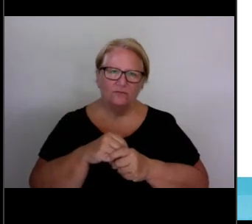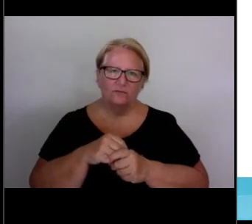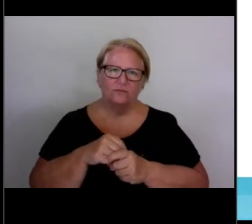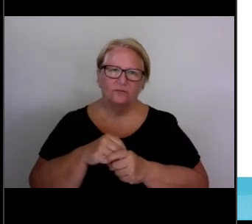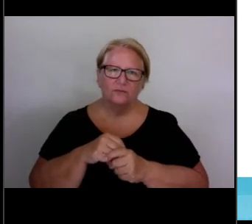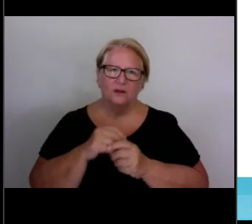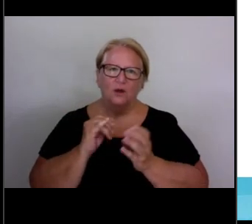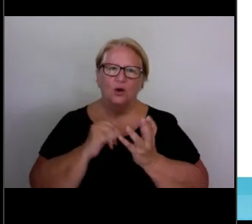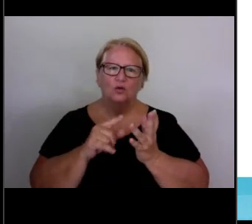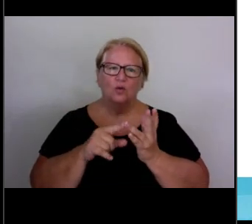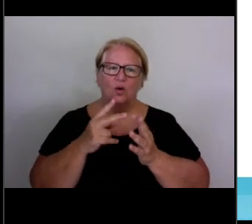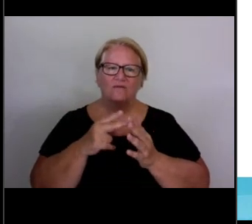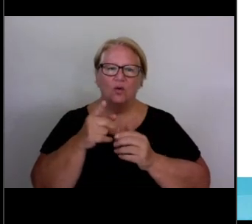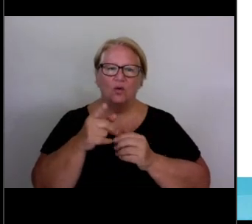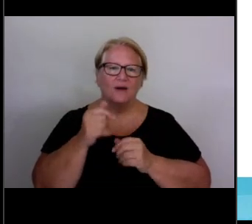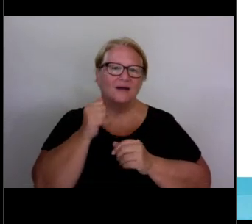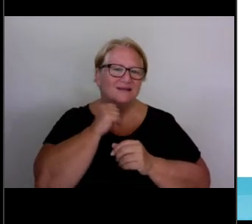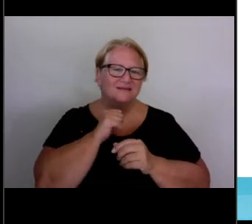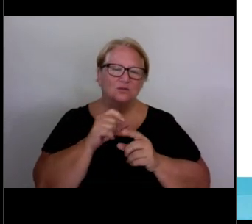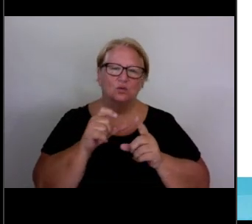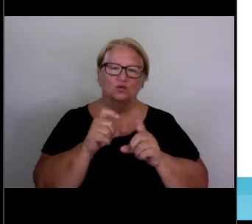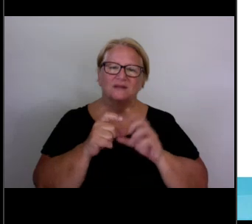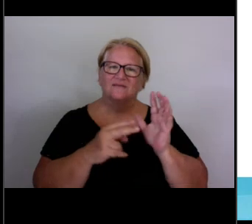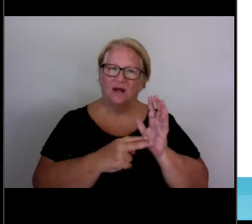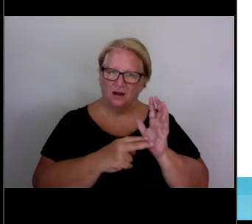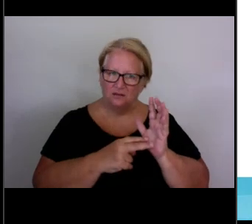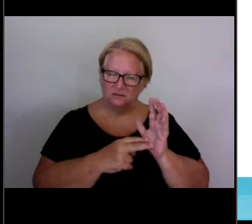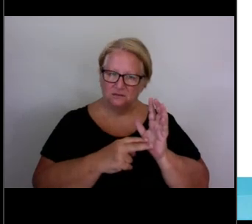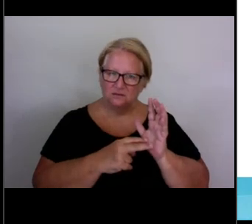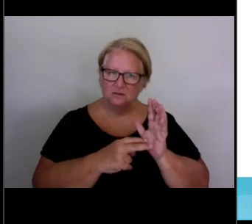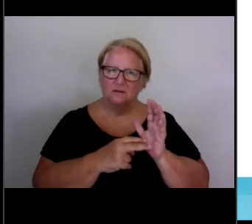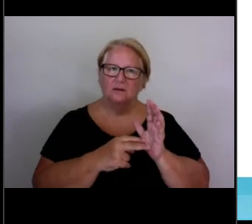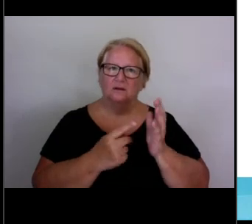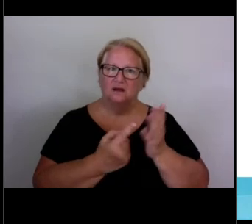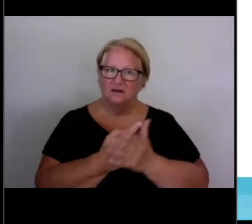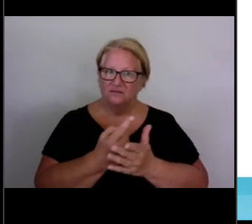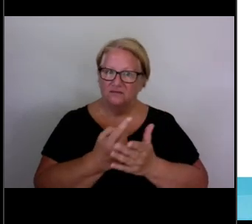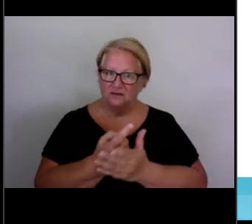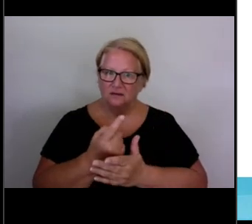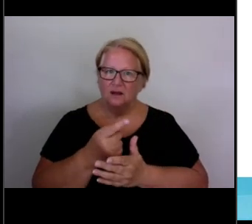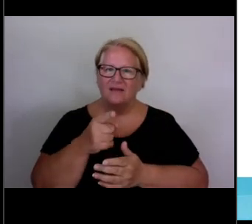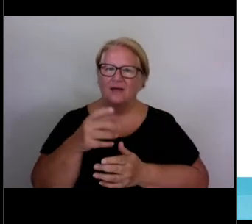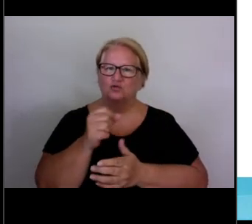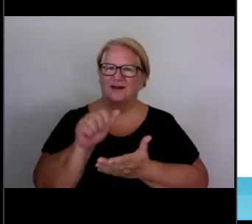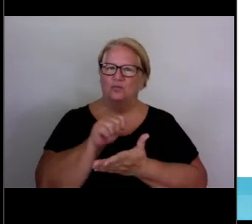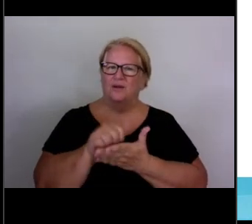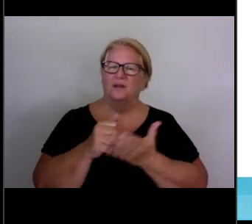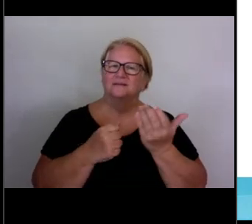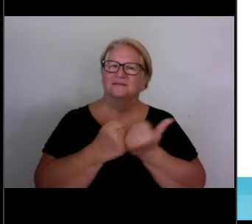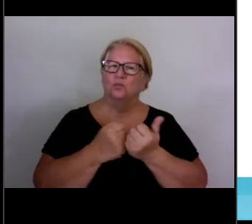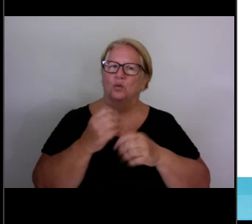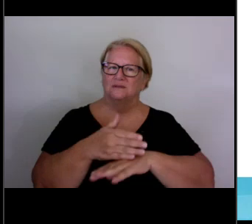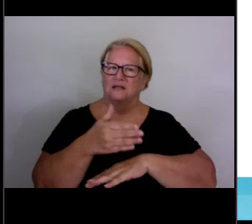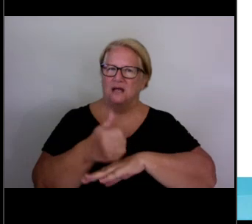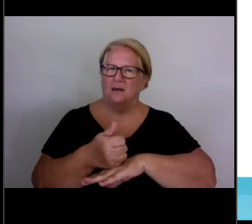for sexual and domestic violence offences, there should be appropriate supports in place for